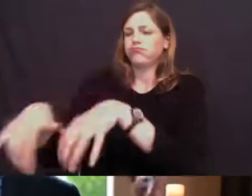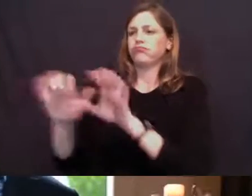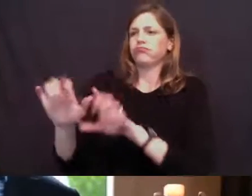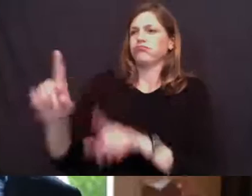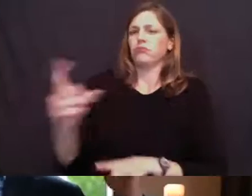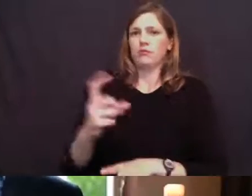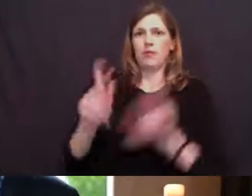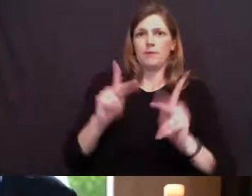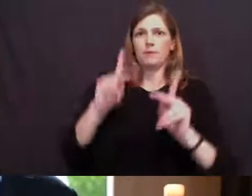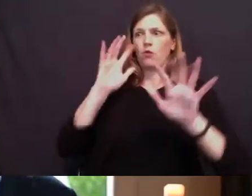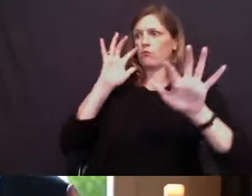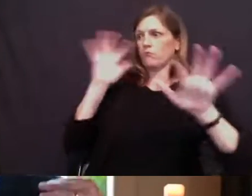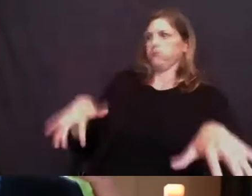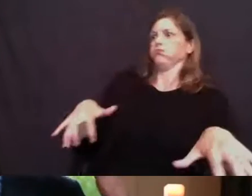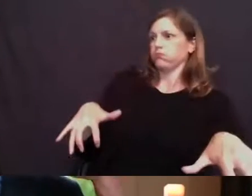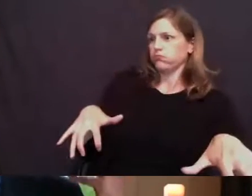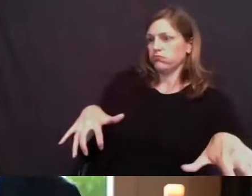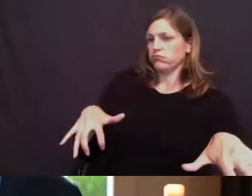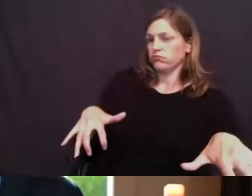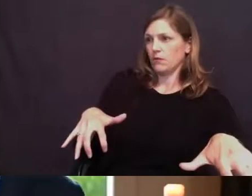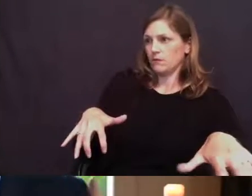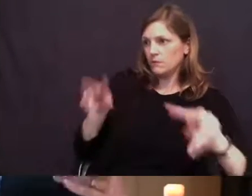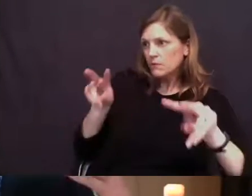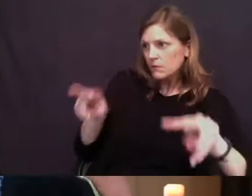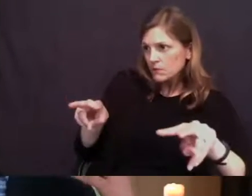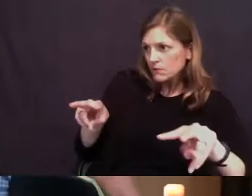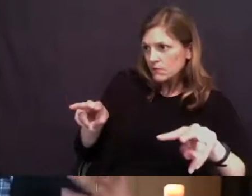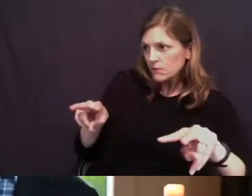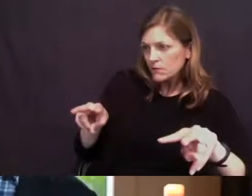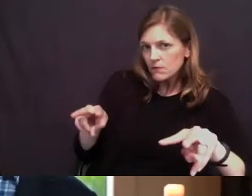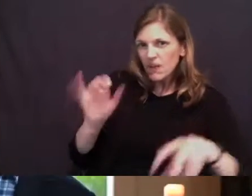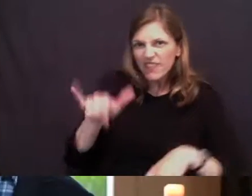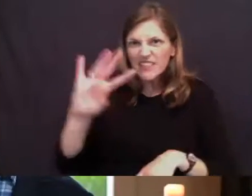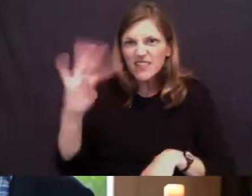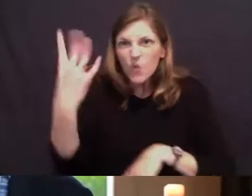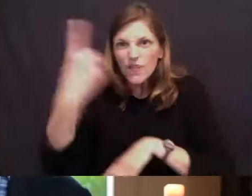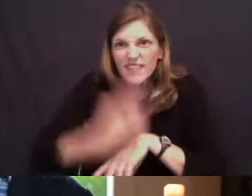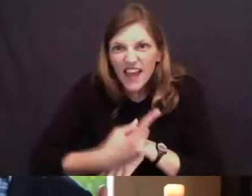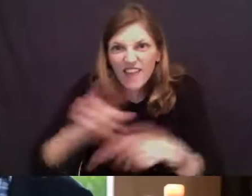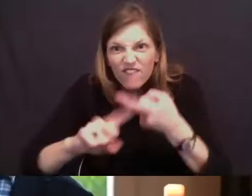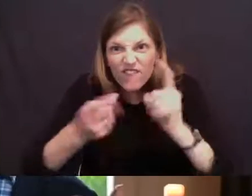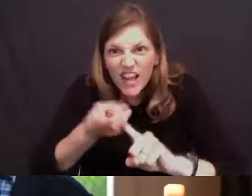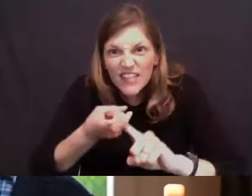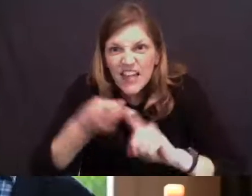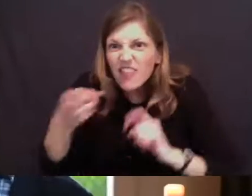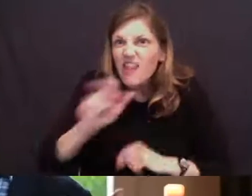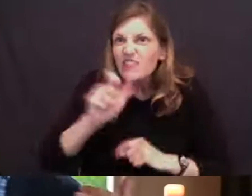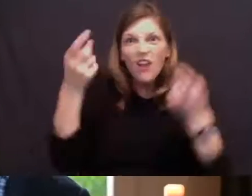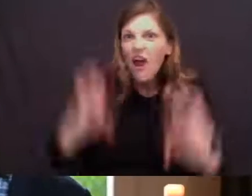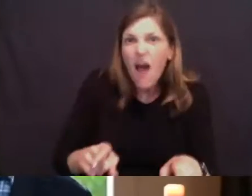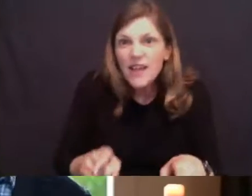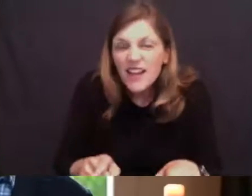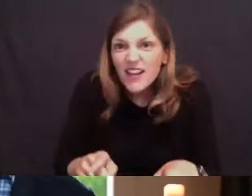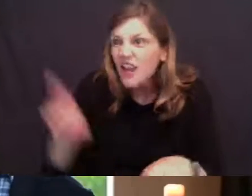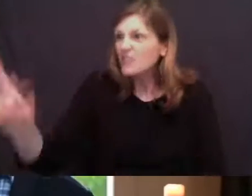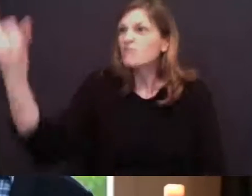the shock of this whole moment. Like people just staring because this is the fourth day, friends. This should not happen. And here he is